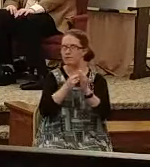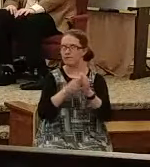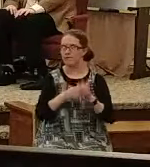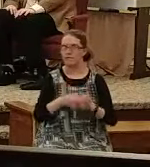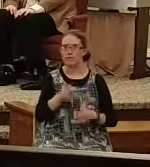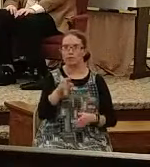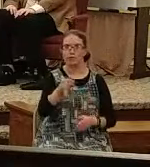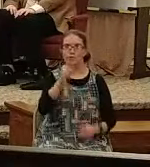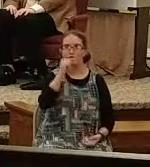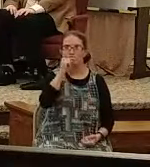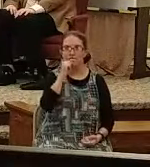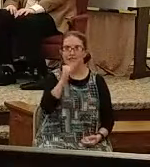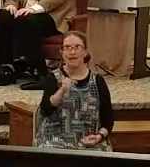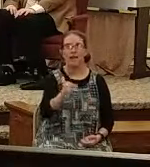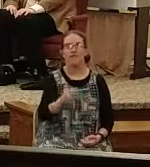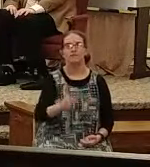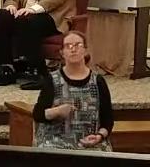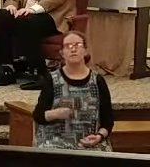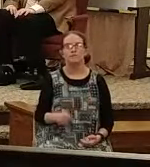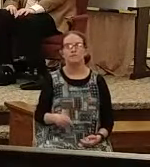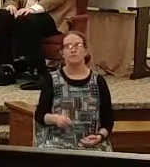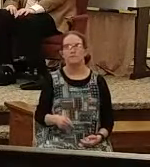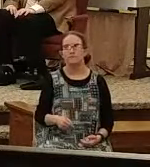You tell him.